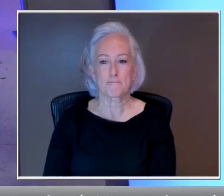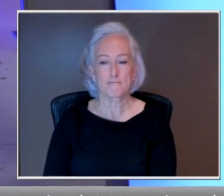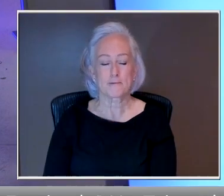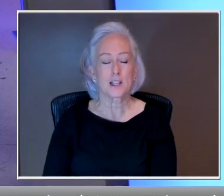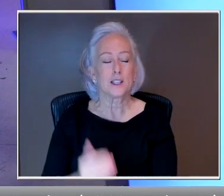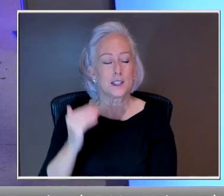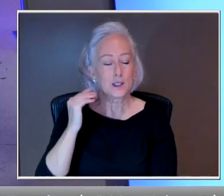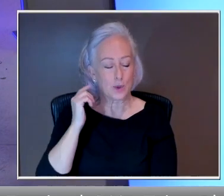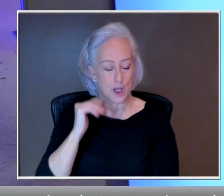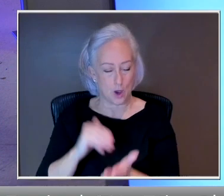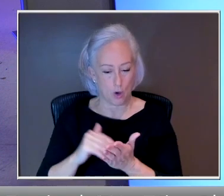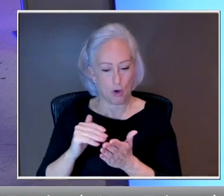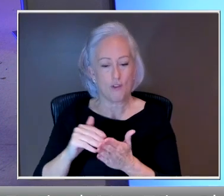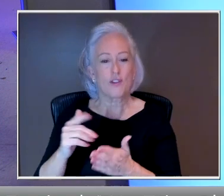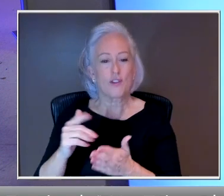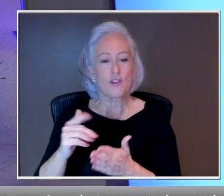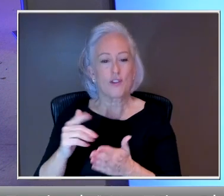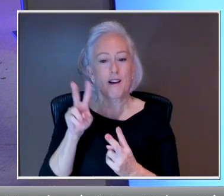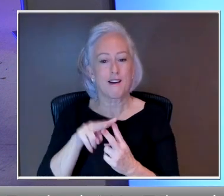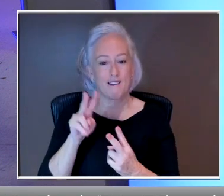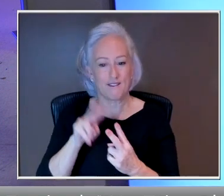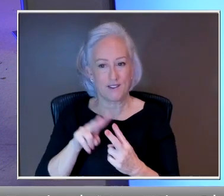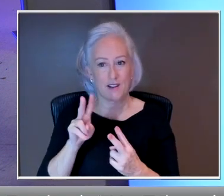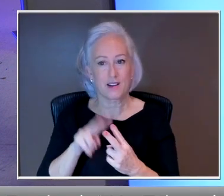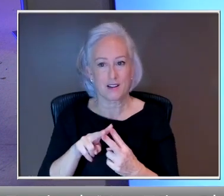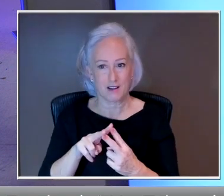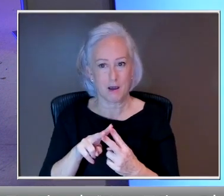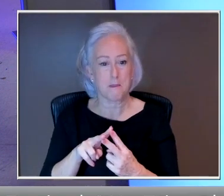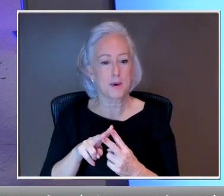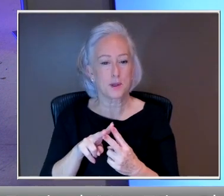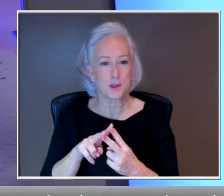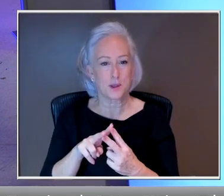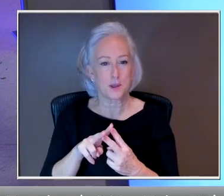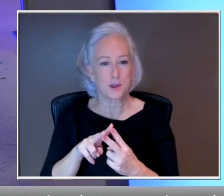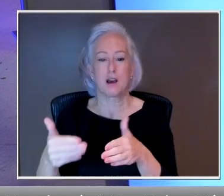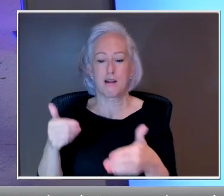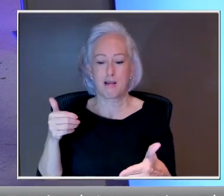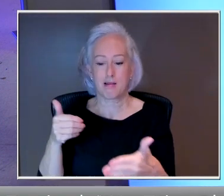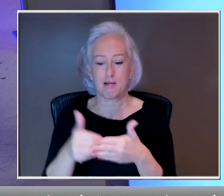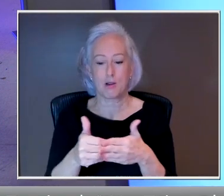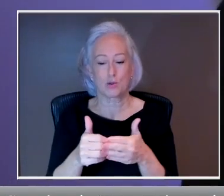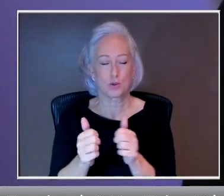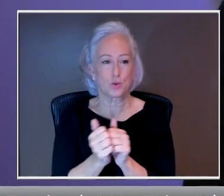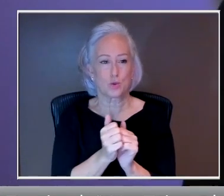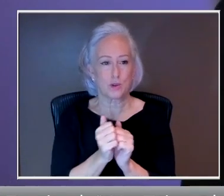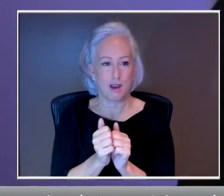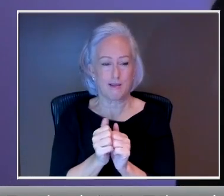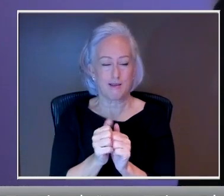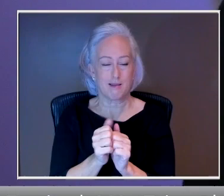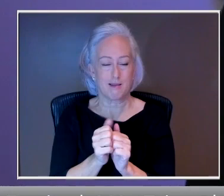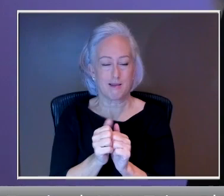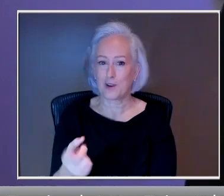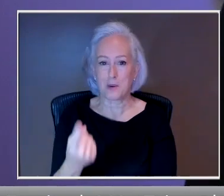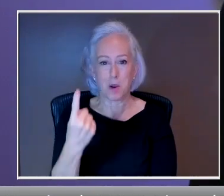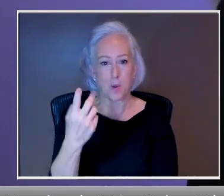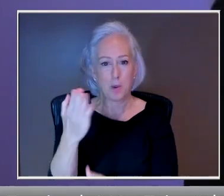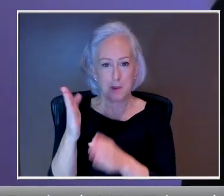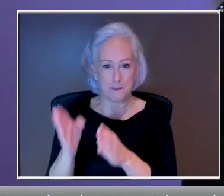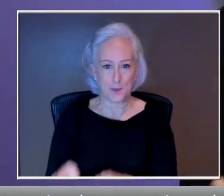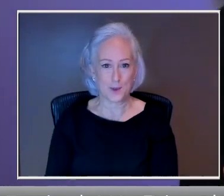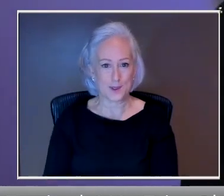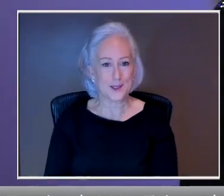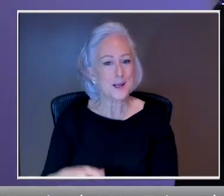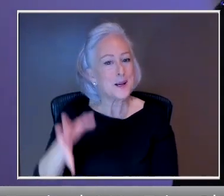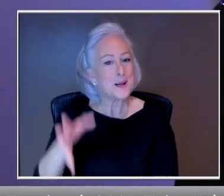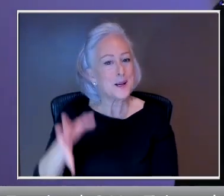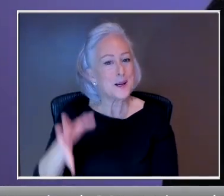close together when they're as bonded. They're almost like one person. My dad could not go anywhere without my mom. Like,